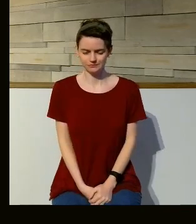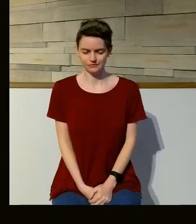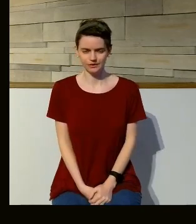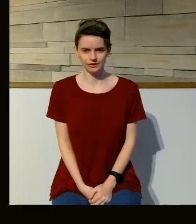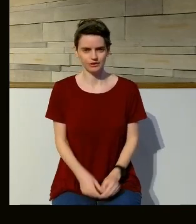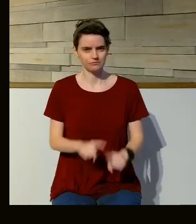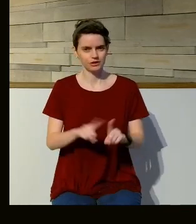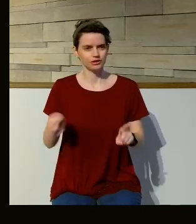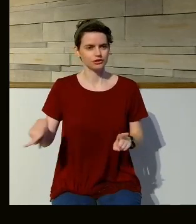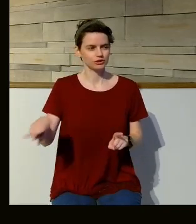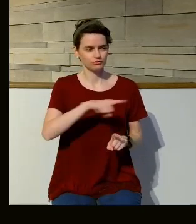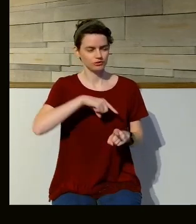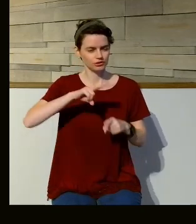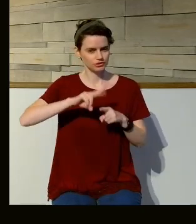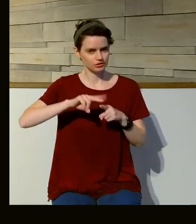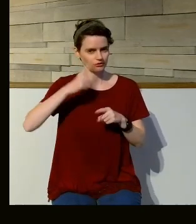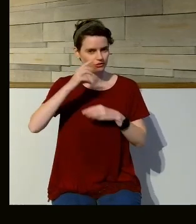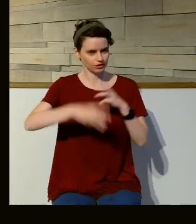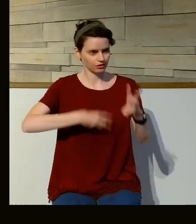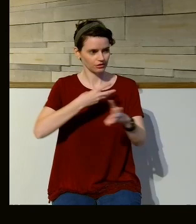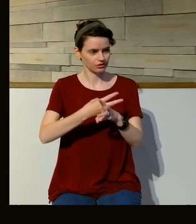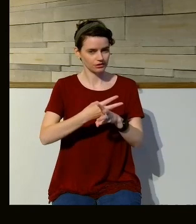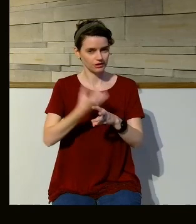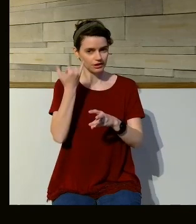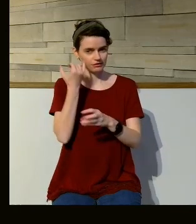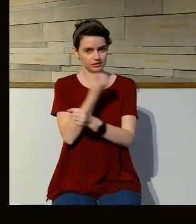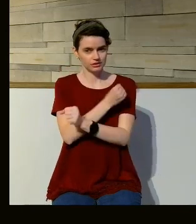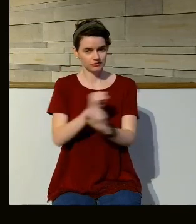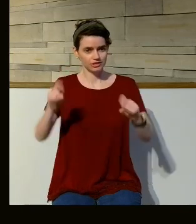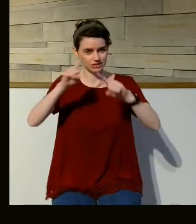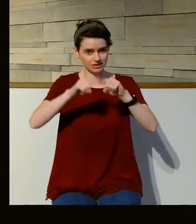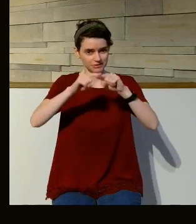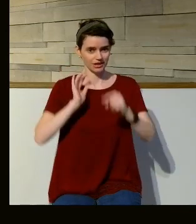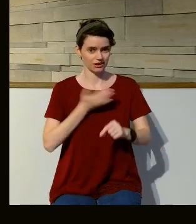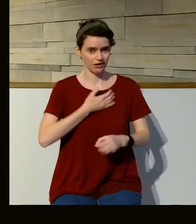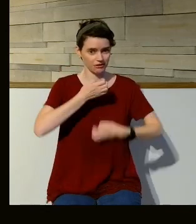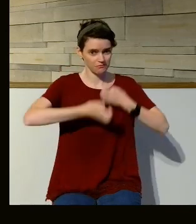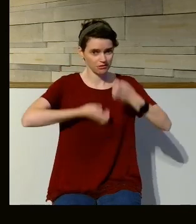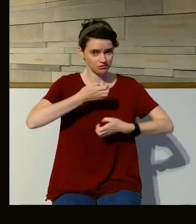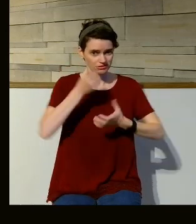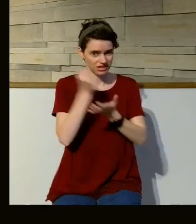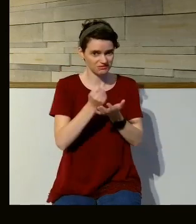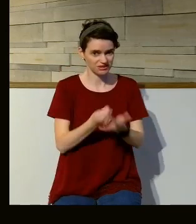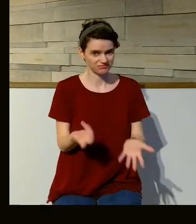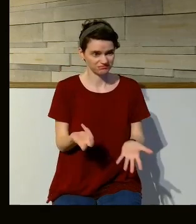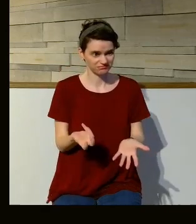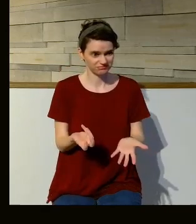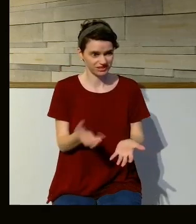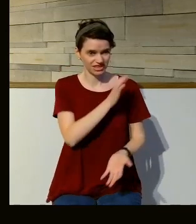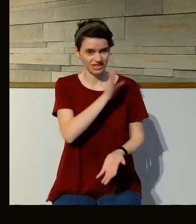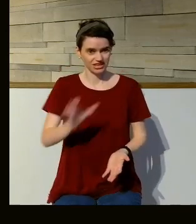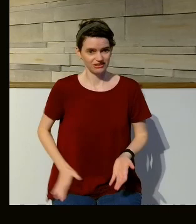But you are the salt of the earth. Is salvation predicated on our emotional experience or testimony? Does Christ need